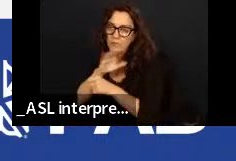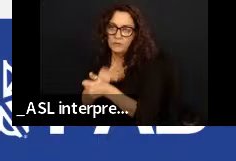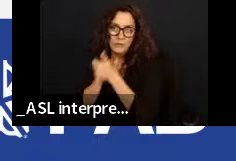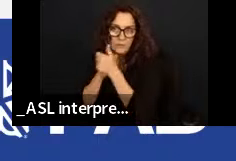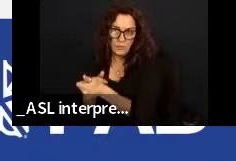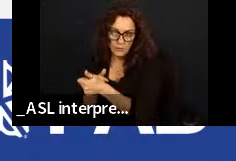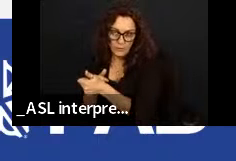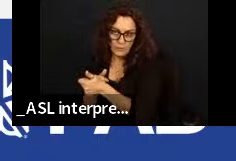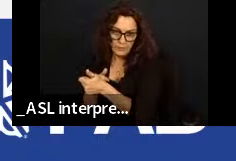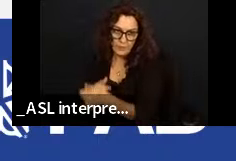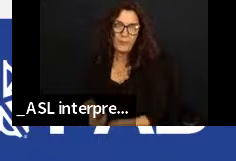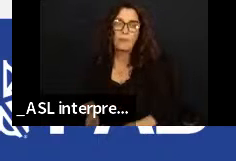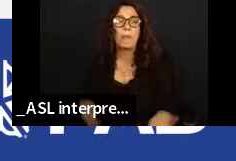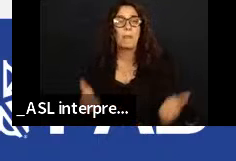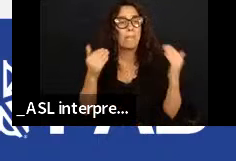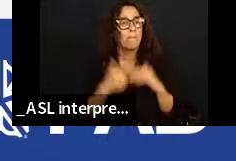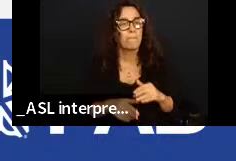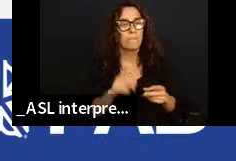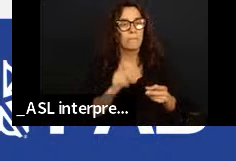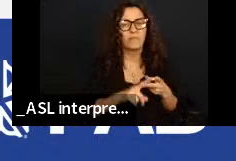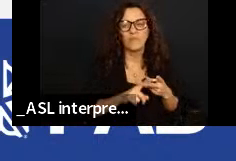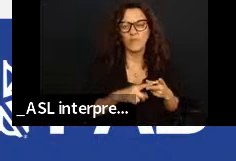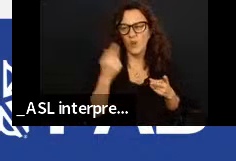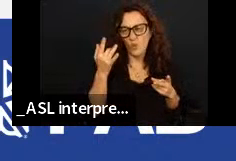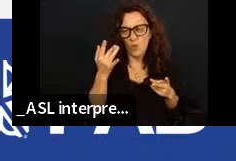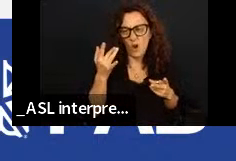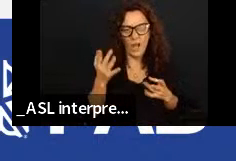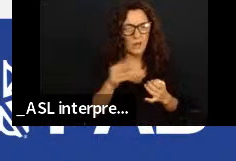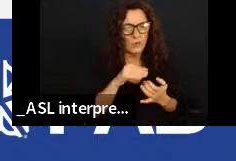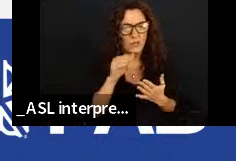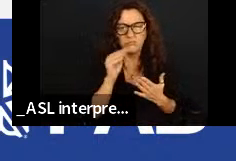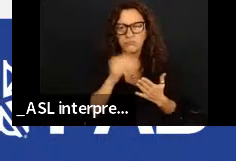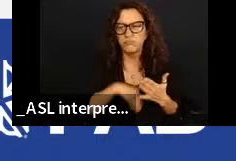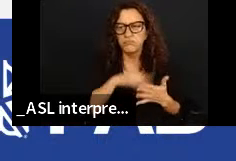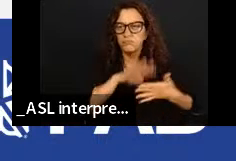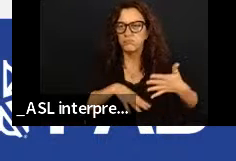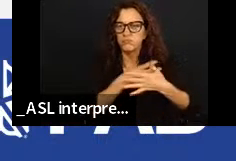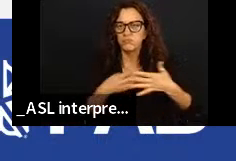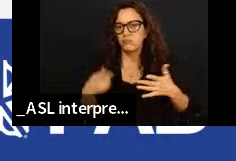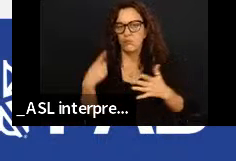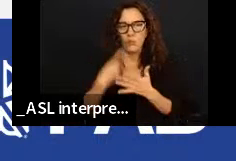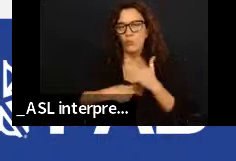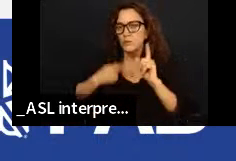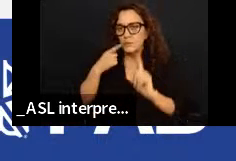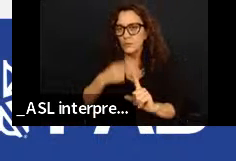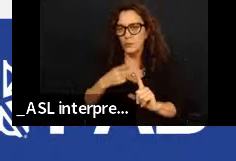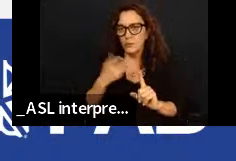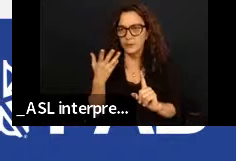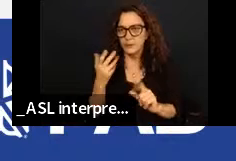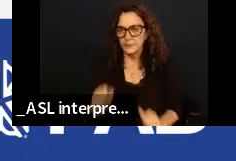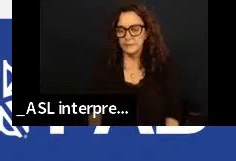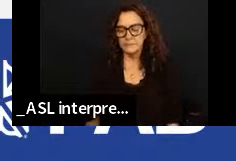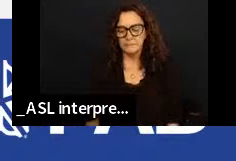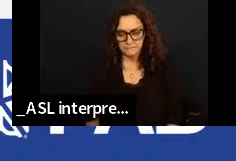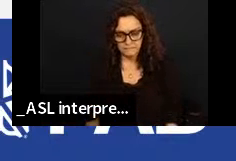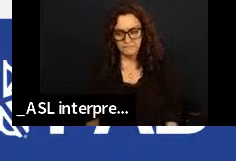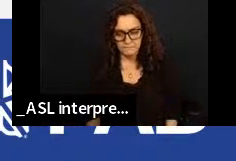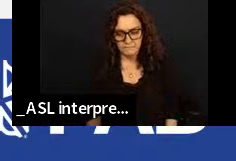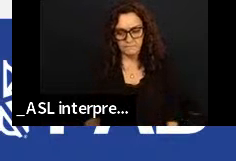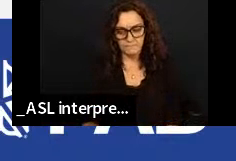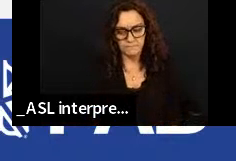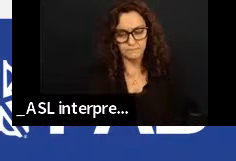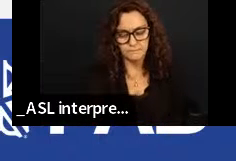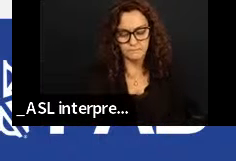And another question we want to address is why we even want a disciplinary matrix, or what's the point of it? And we think it's